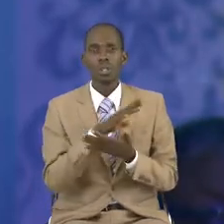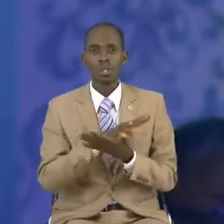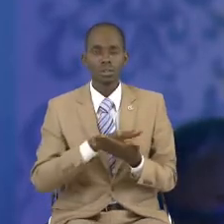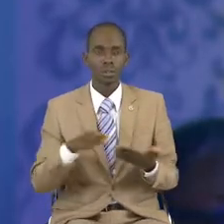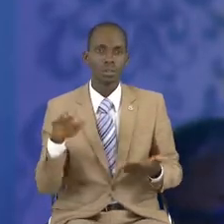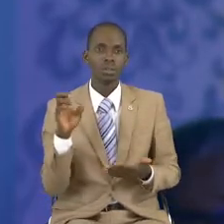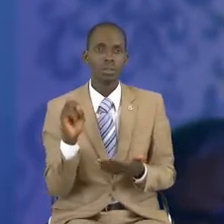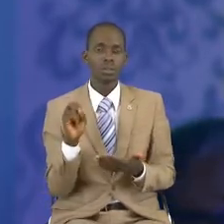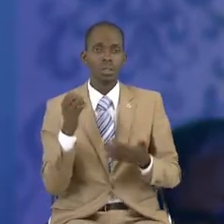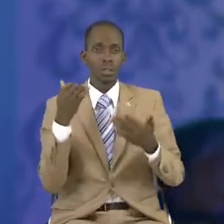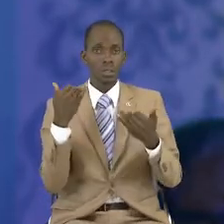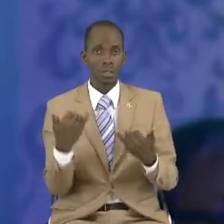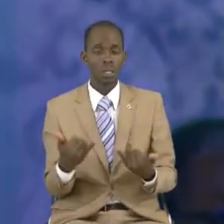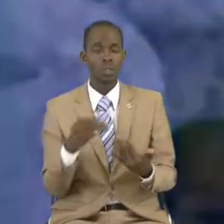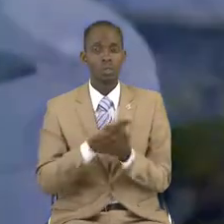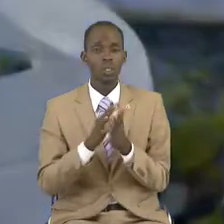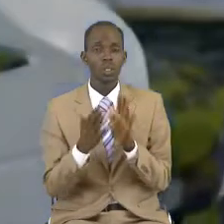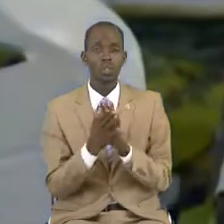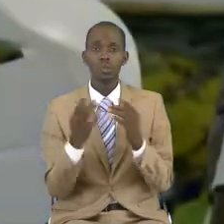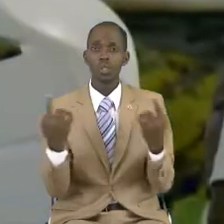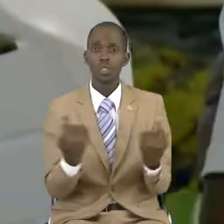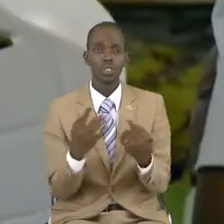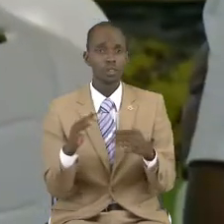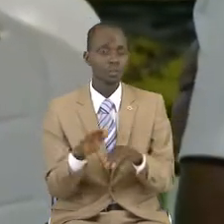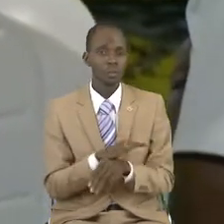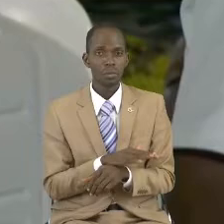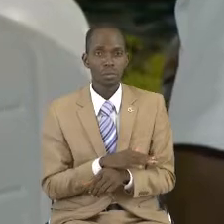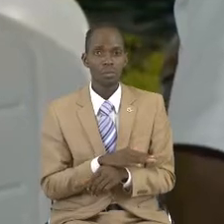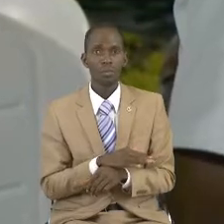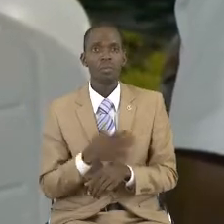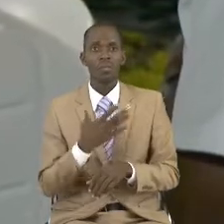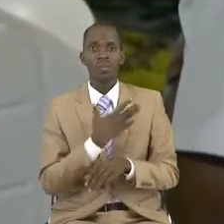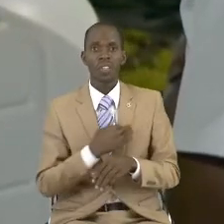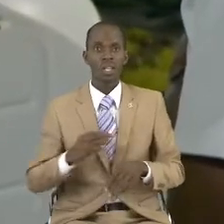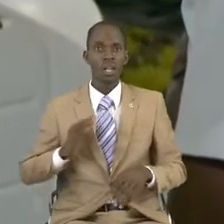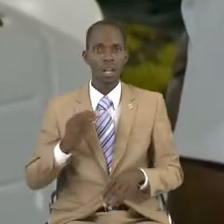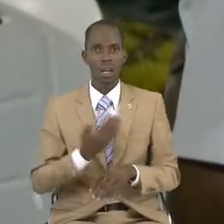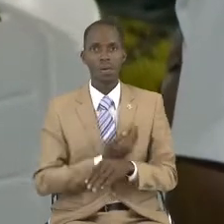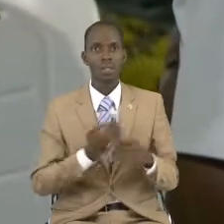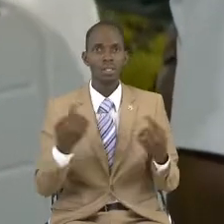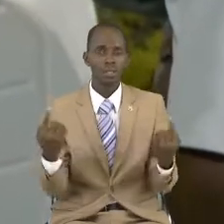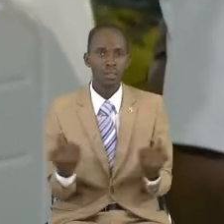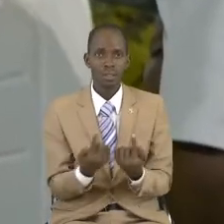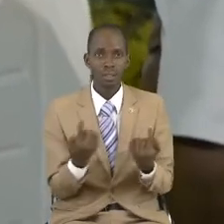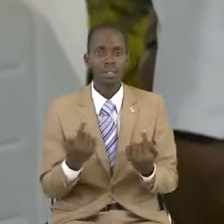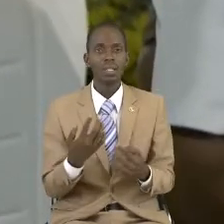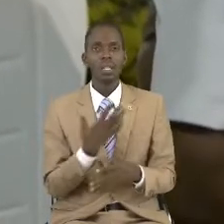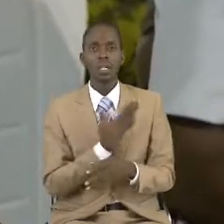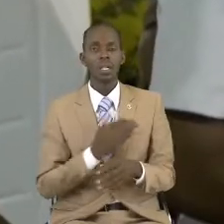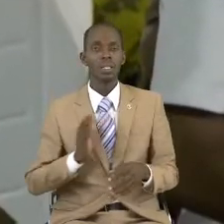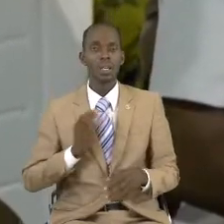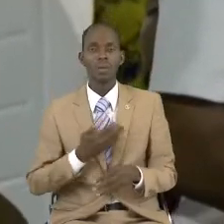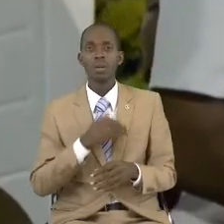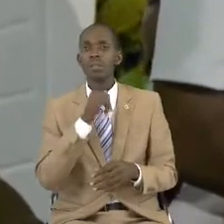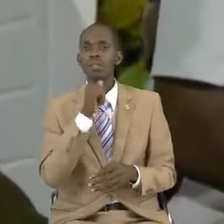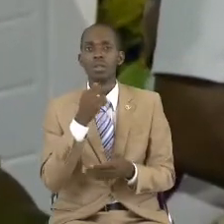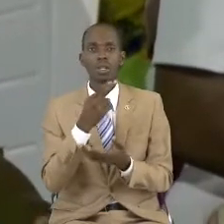became sinful and our sin and our unrighteousness